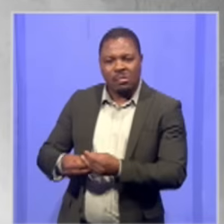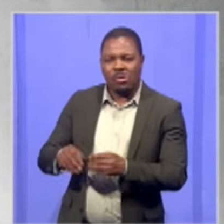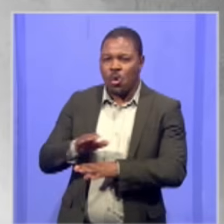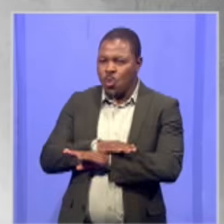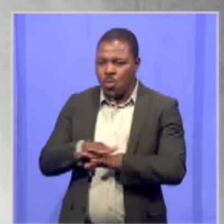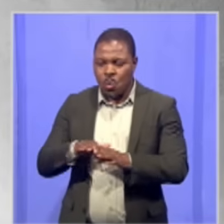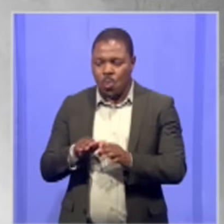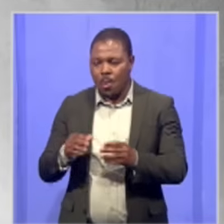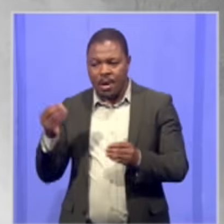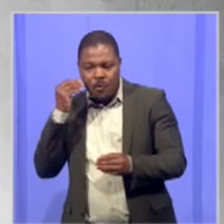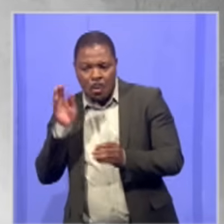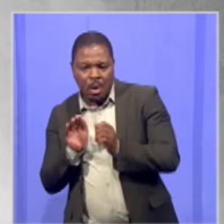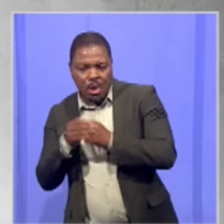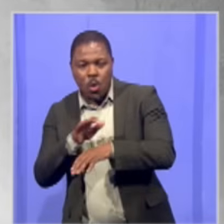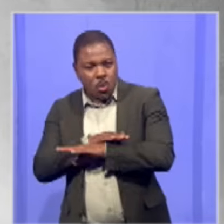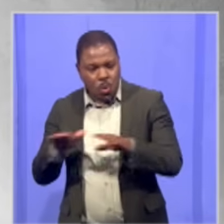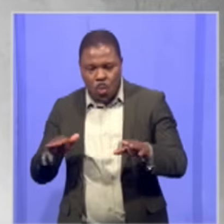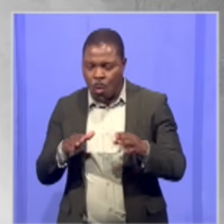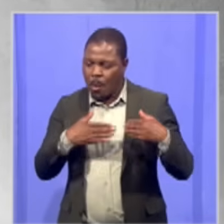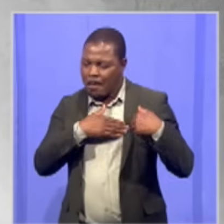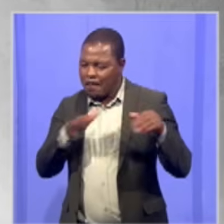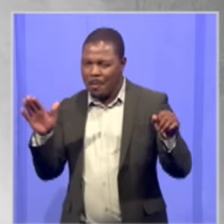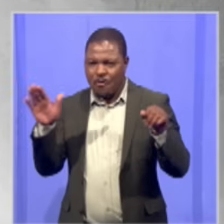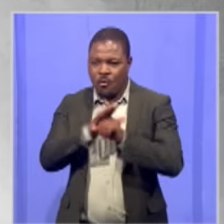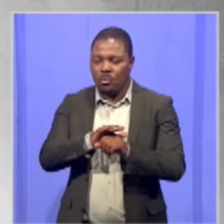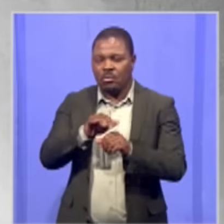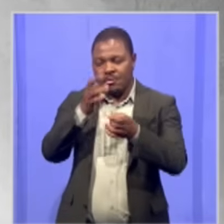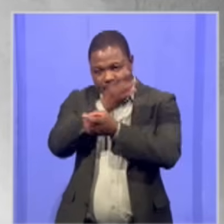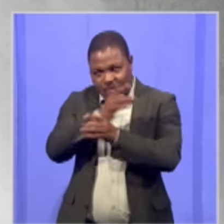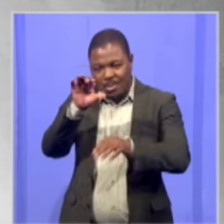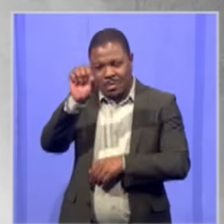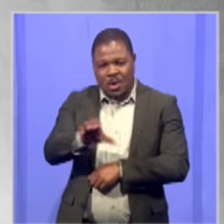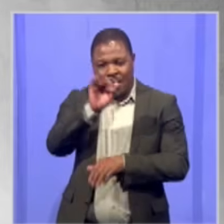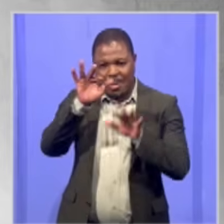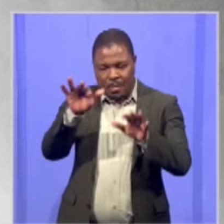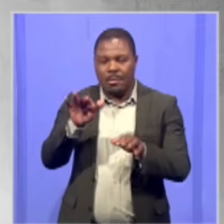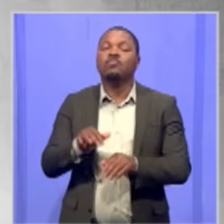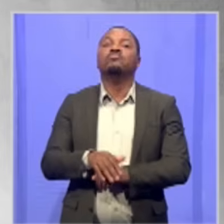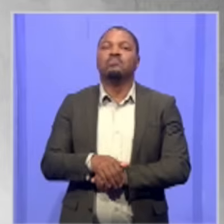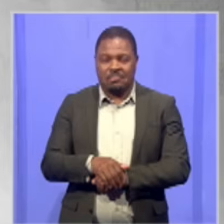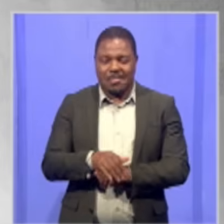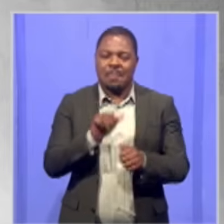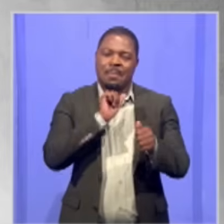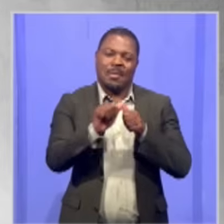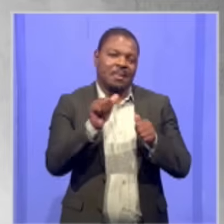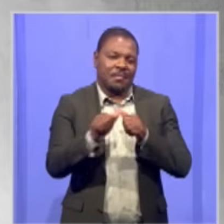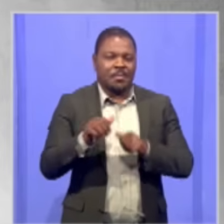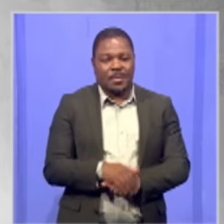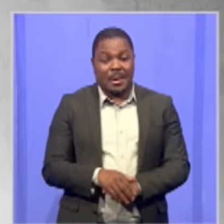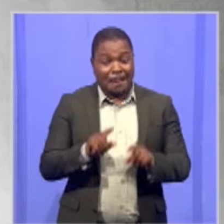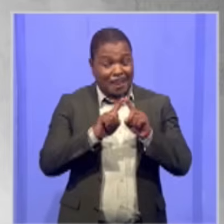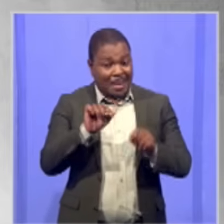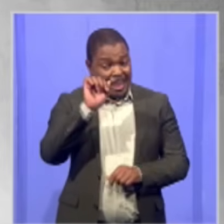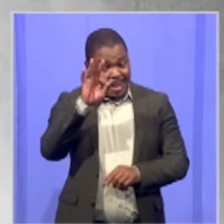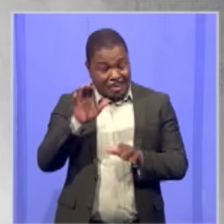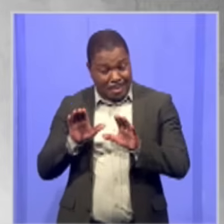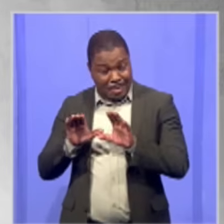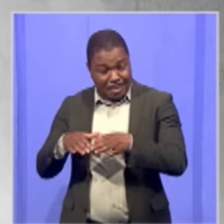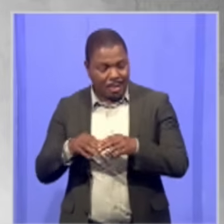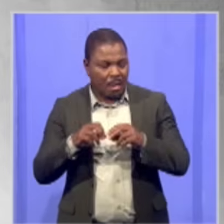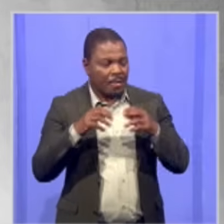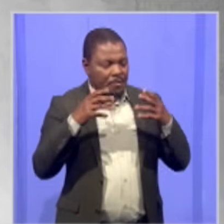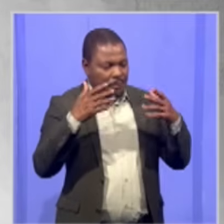hide anything ya botsa setšhaba ntho e leng nnete yes Africa we heading somewhere empa ha ile hore e tlo nna committee e